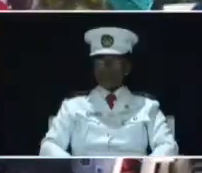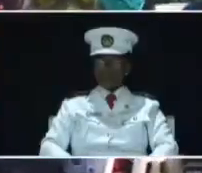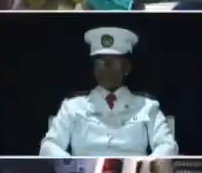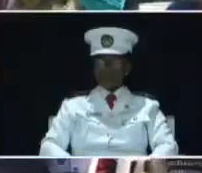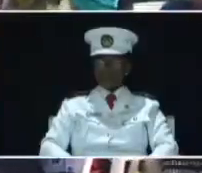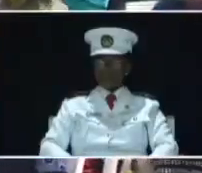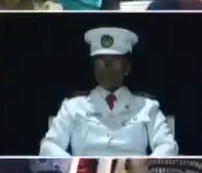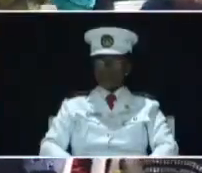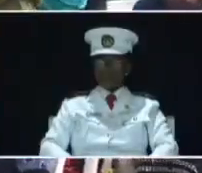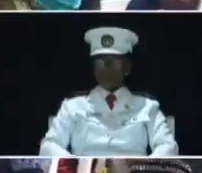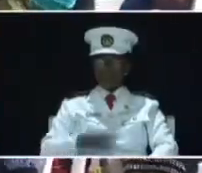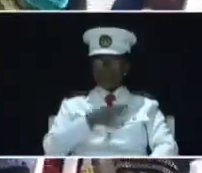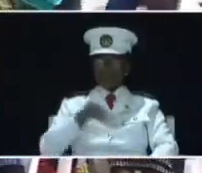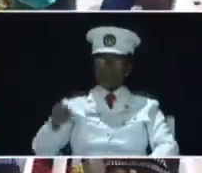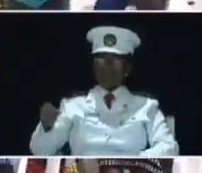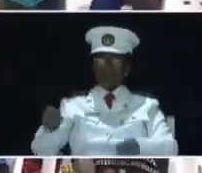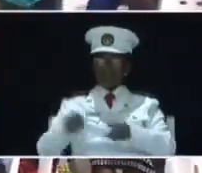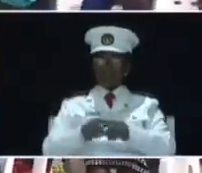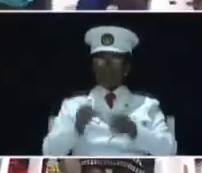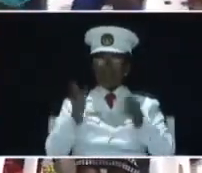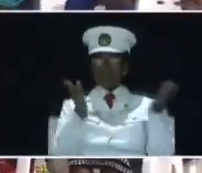And has brought the fire down.